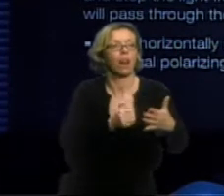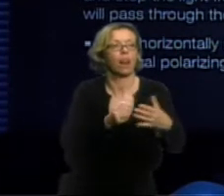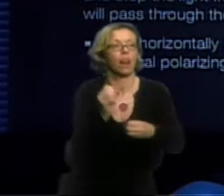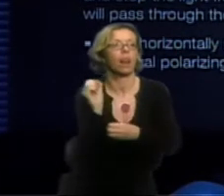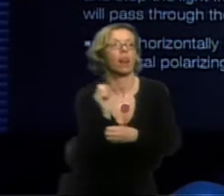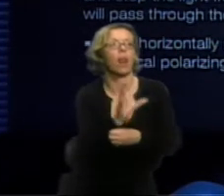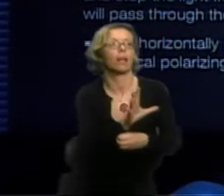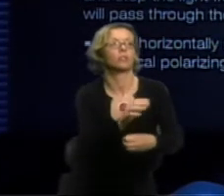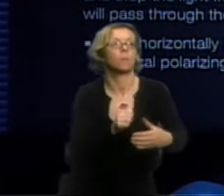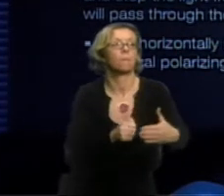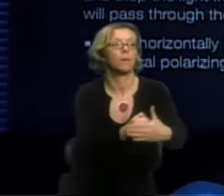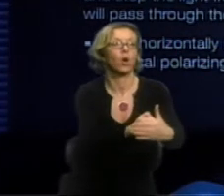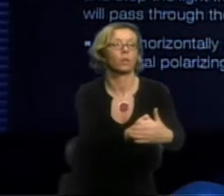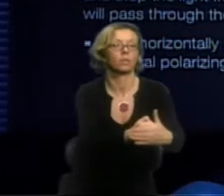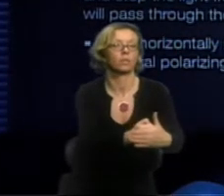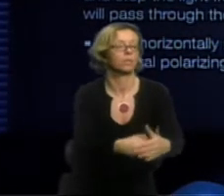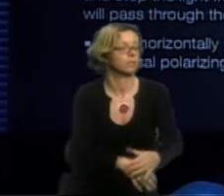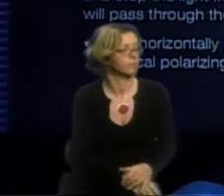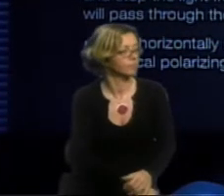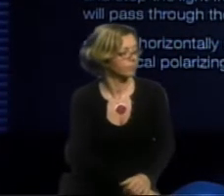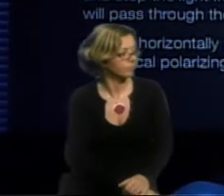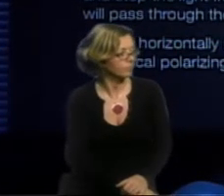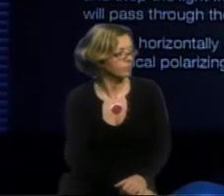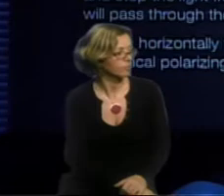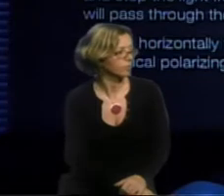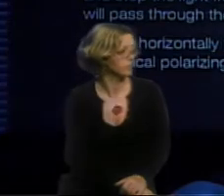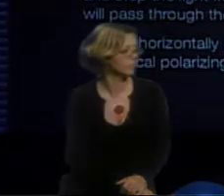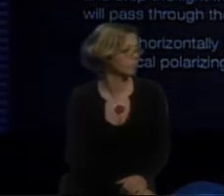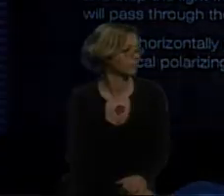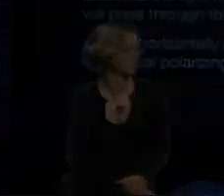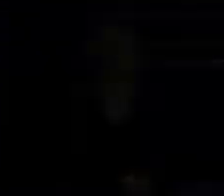applying current stops the light from being bent, stops the light from passing through.